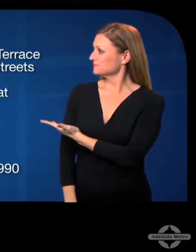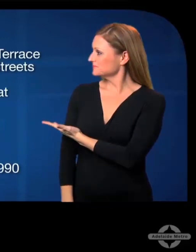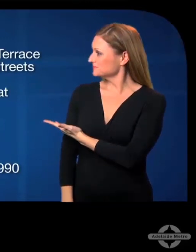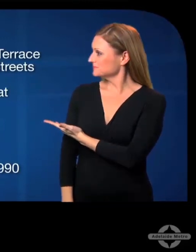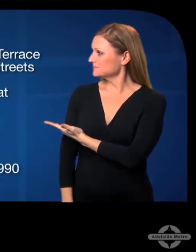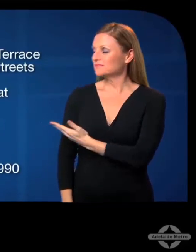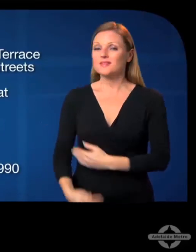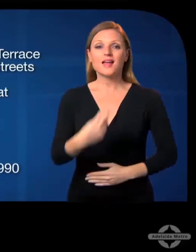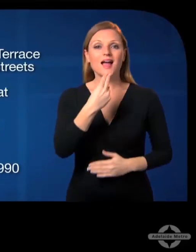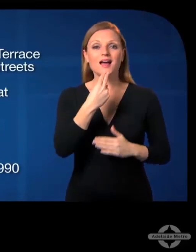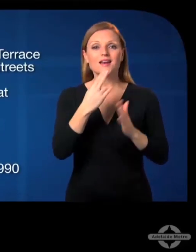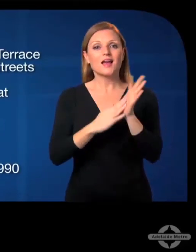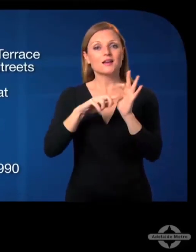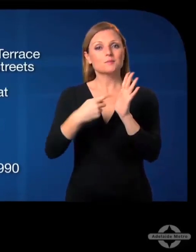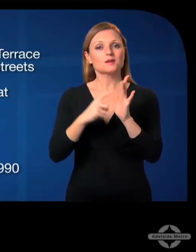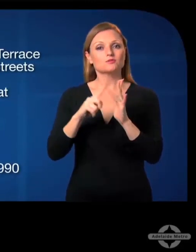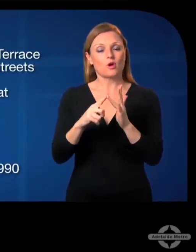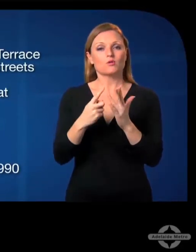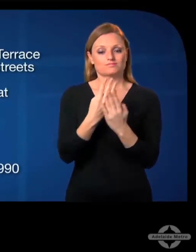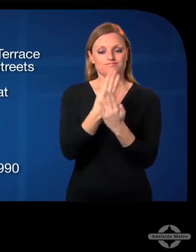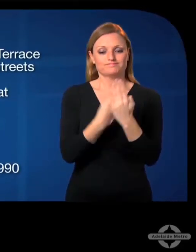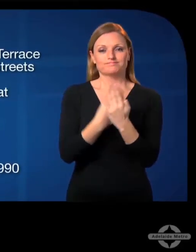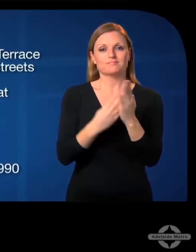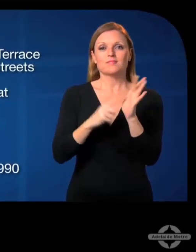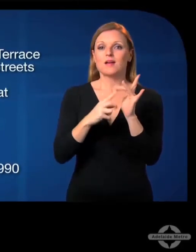13 36 77 for deaf or hard